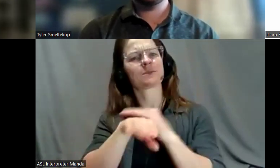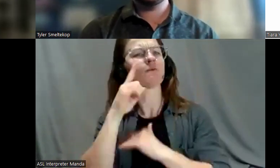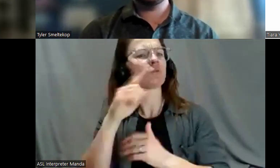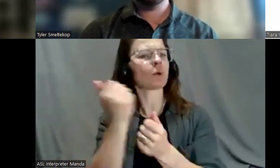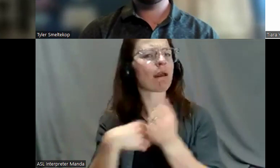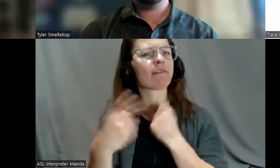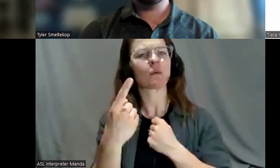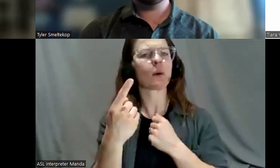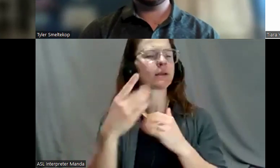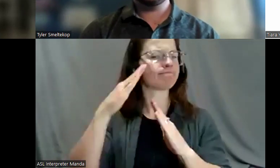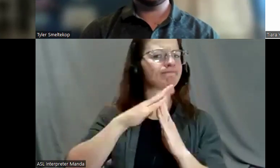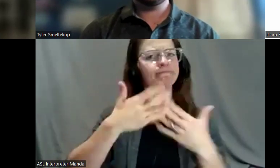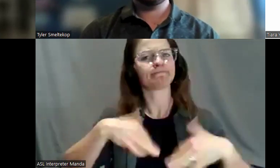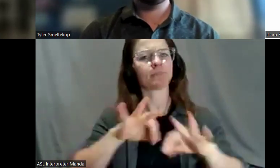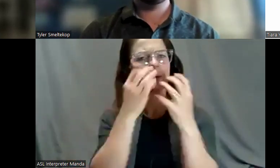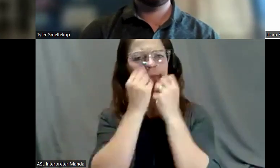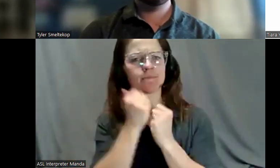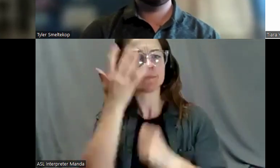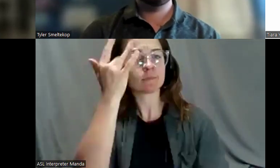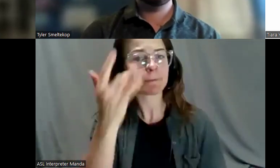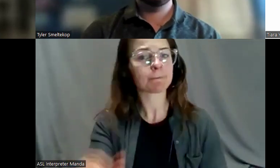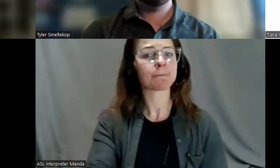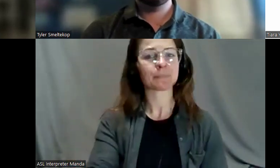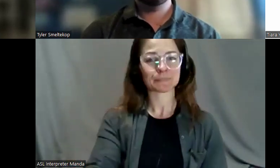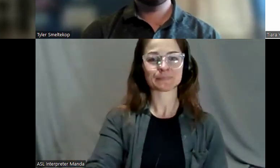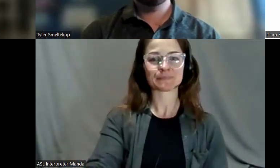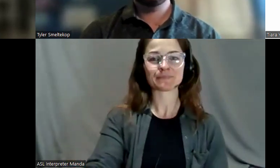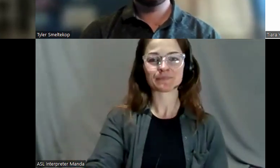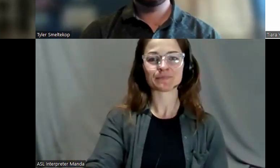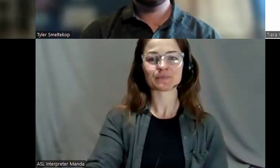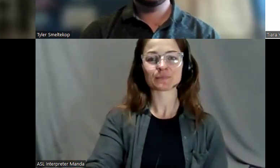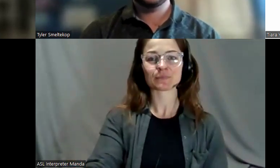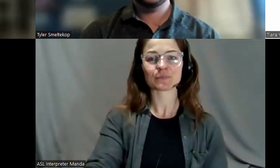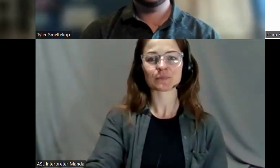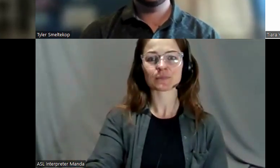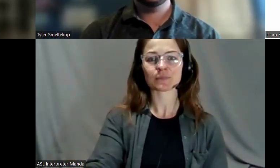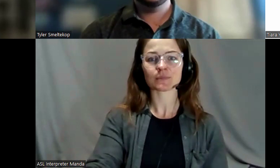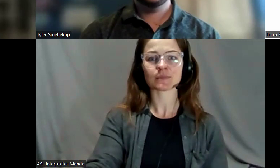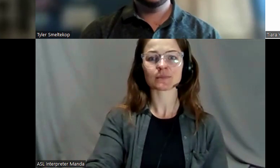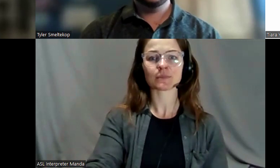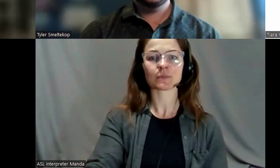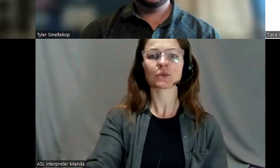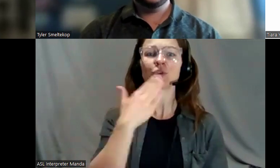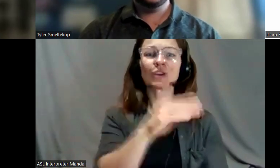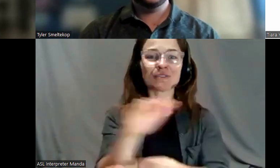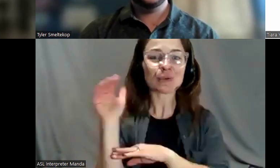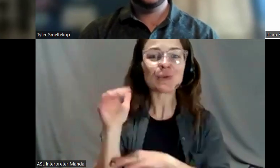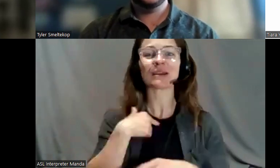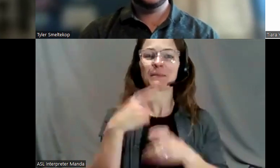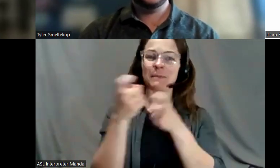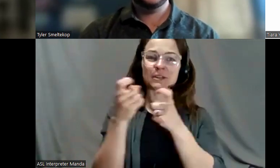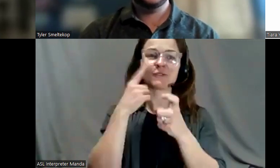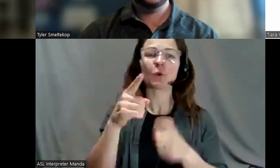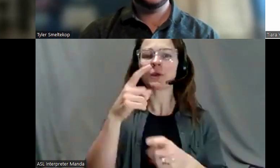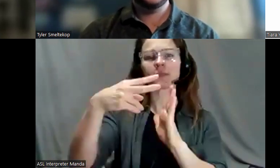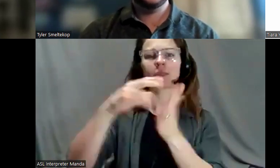everyone so important? Good afternoon, everybody. This is Scott Norris. I'm the manager of the Braille and Talking Book Library here